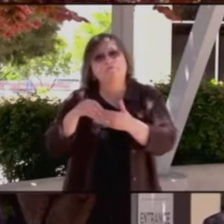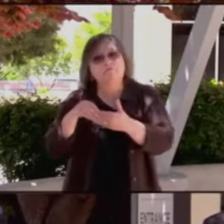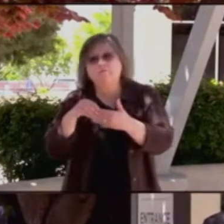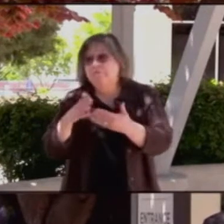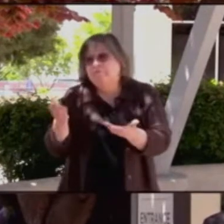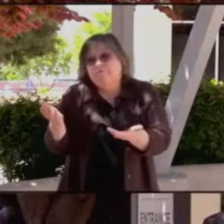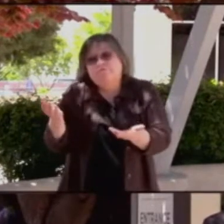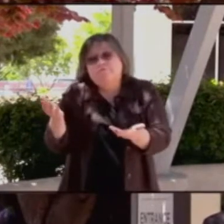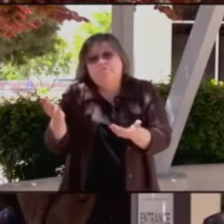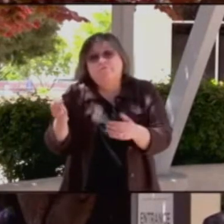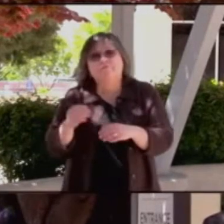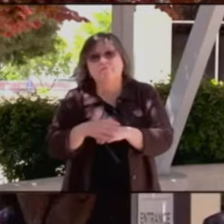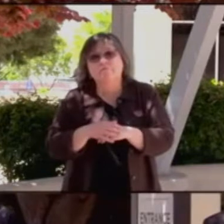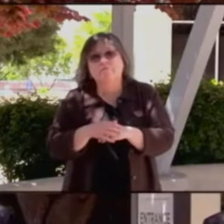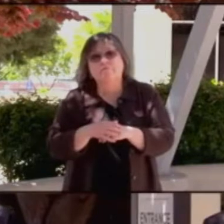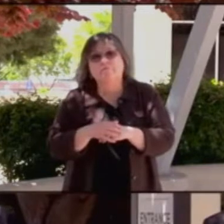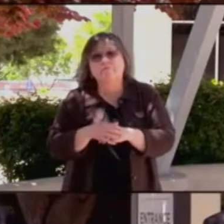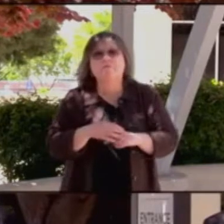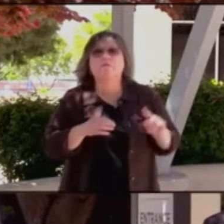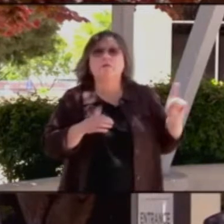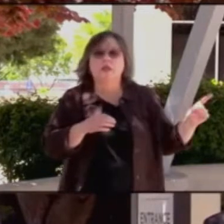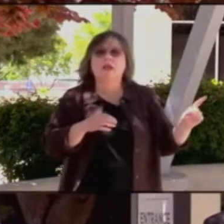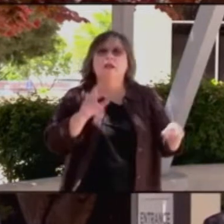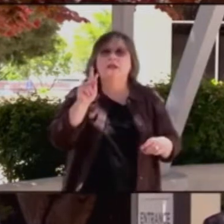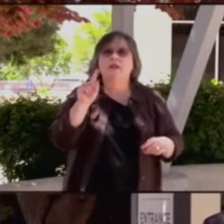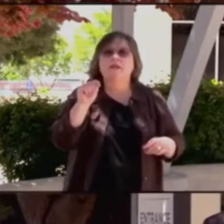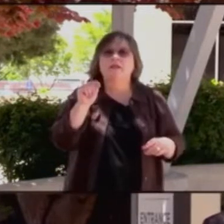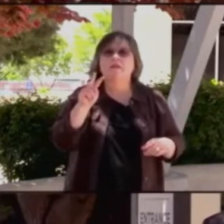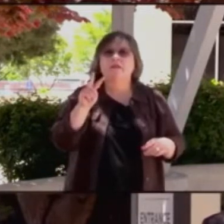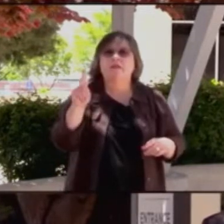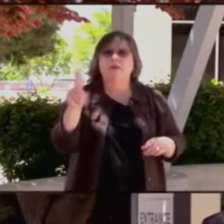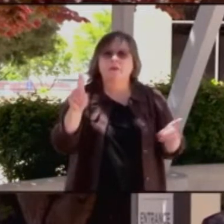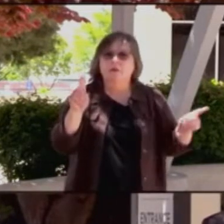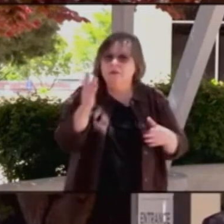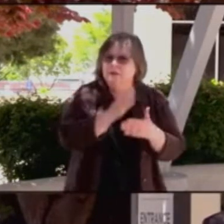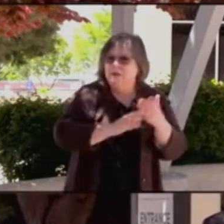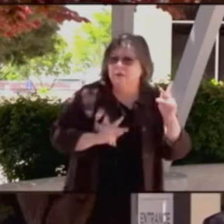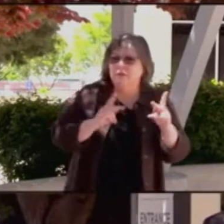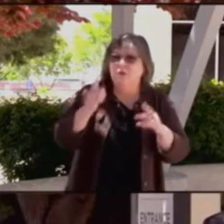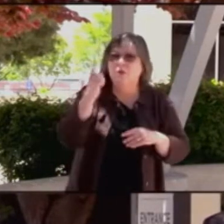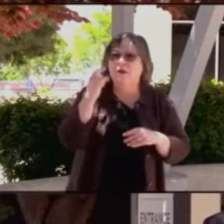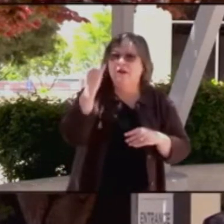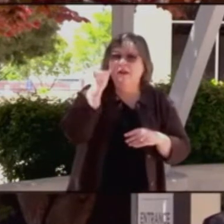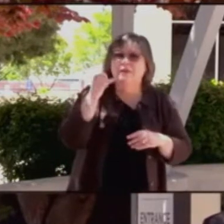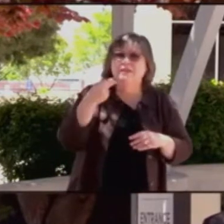The question is, some folks are wondering if it's a Hipaa violation